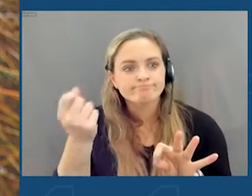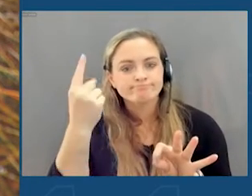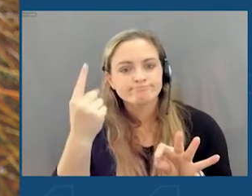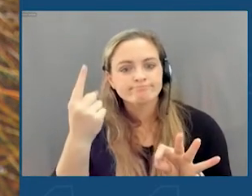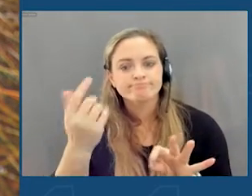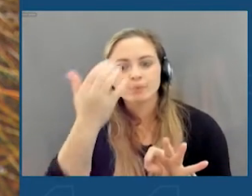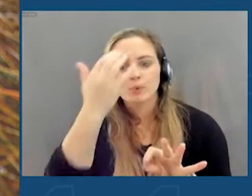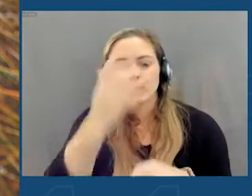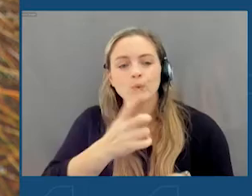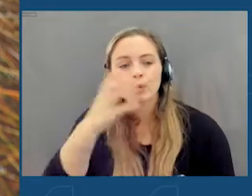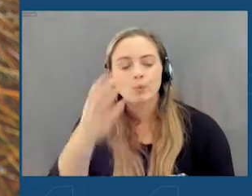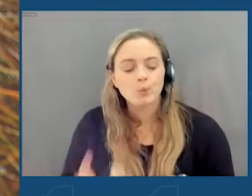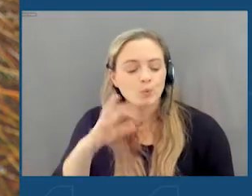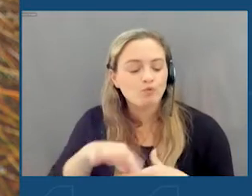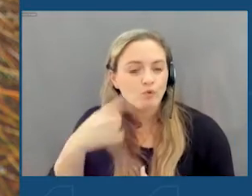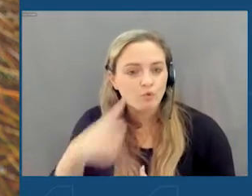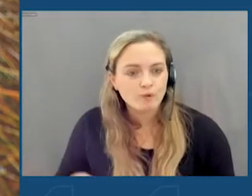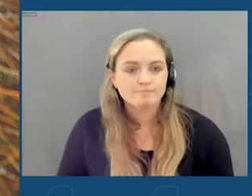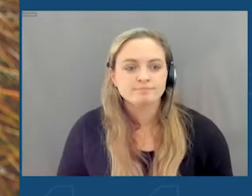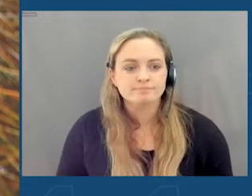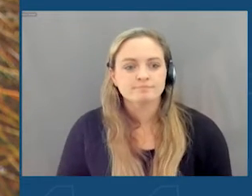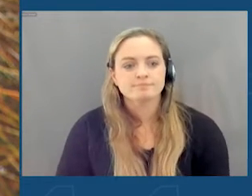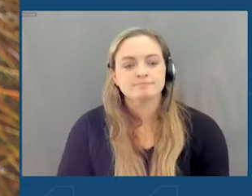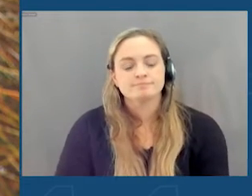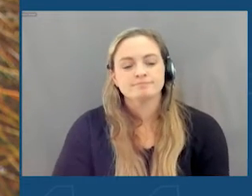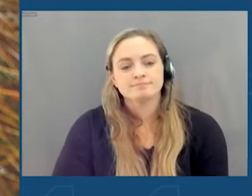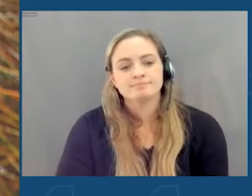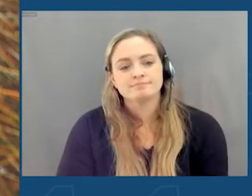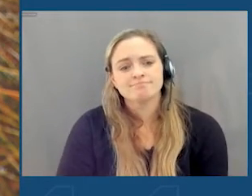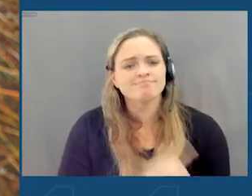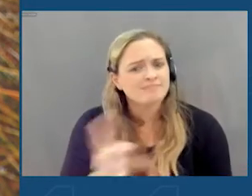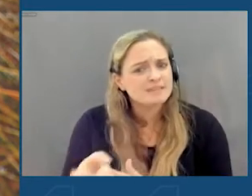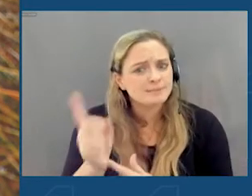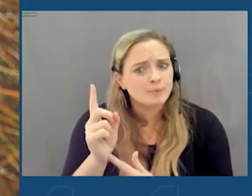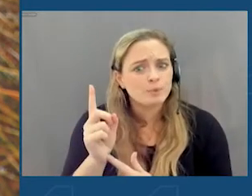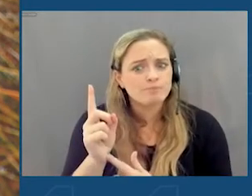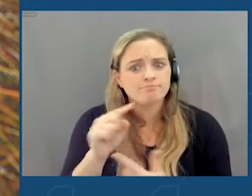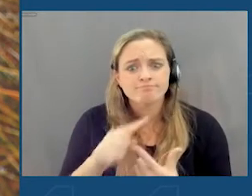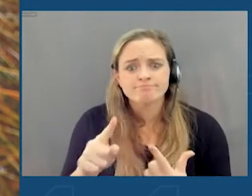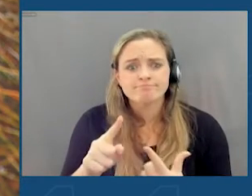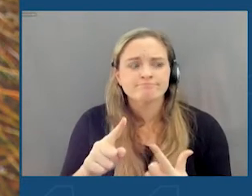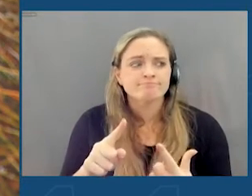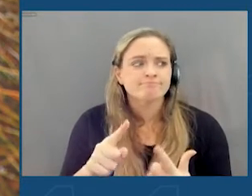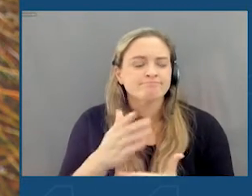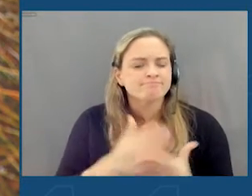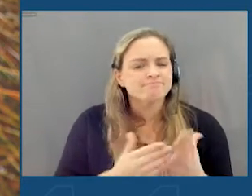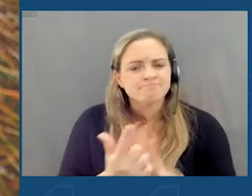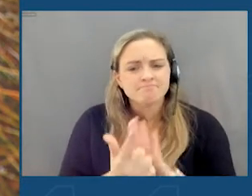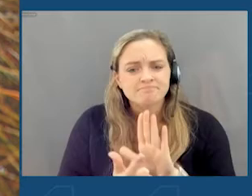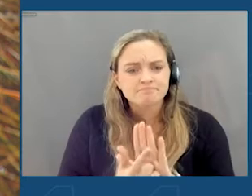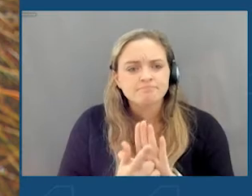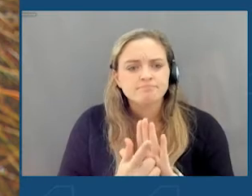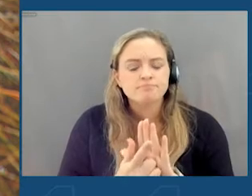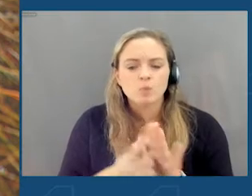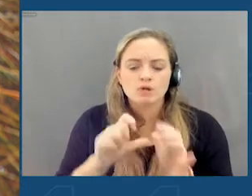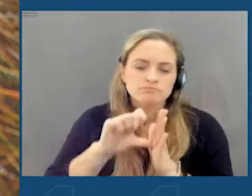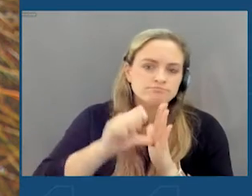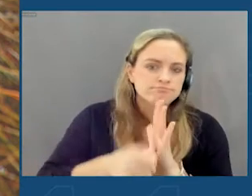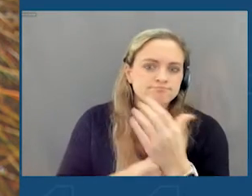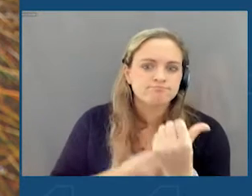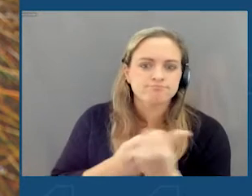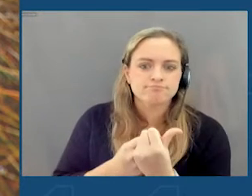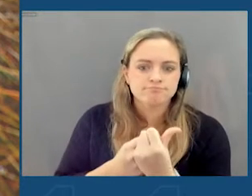know who you vote for, because this is a moment and this is a piece of legislation that will have profound